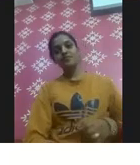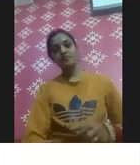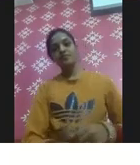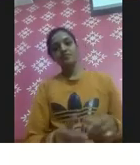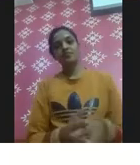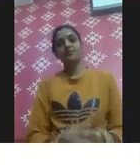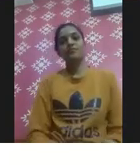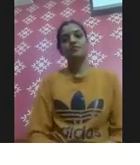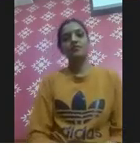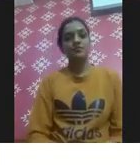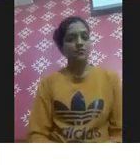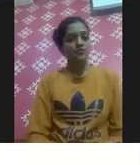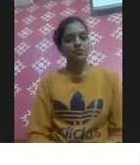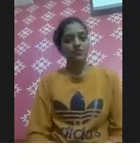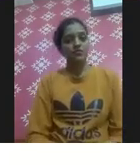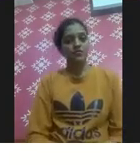went on.